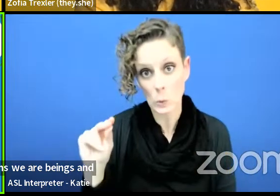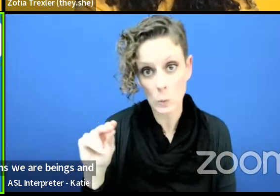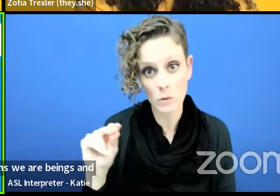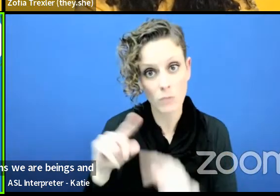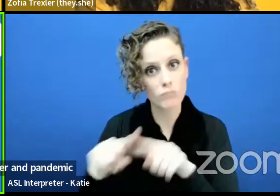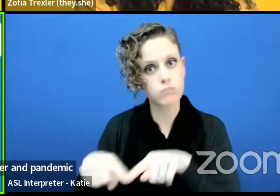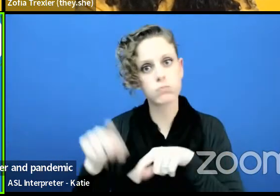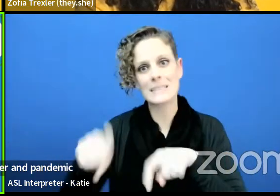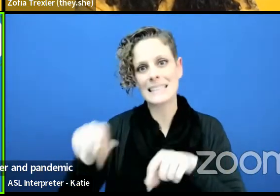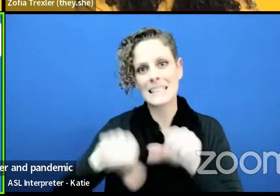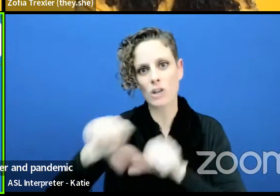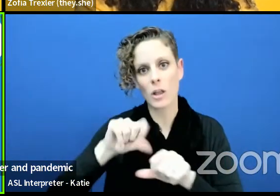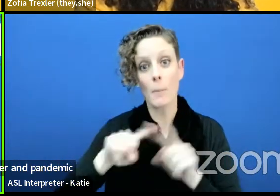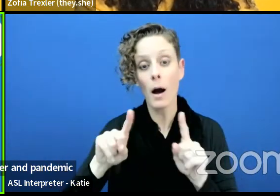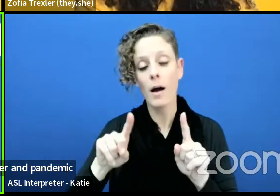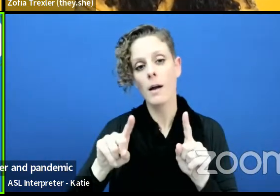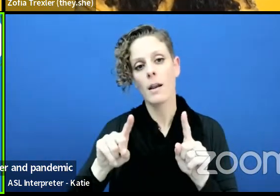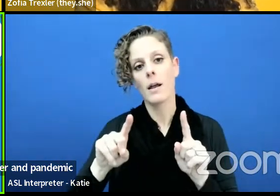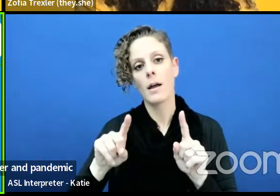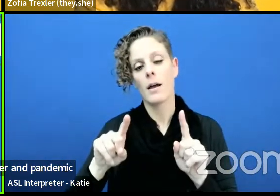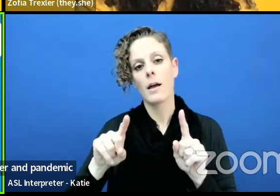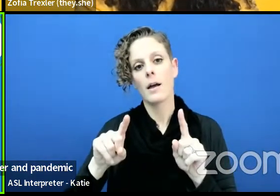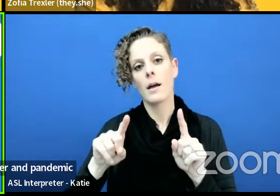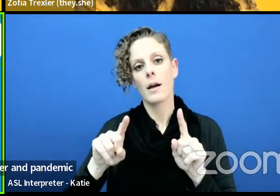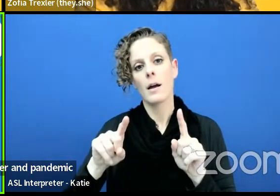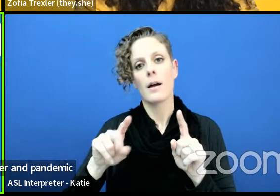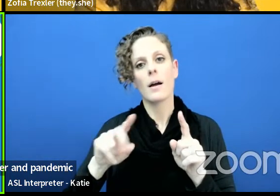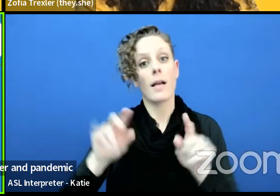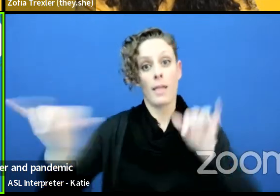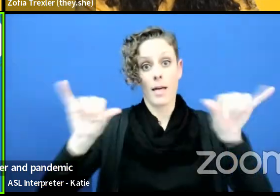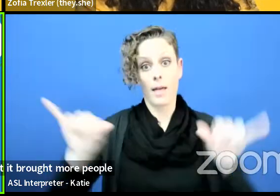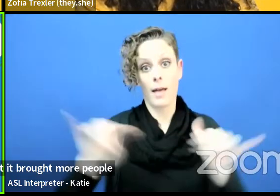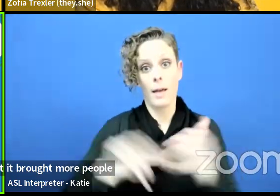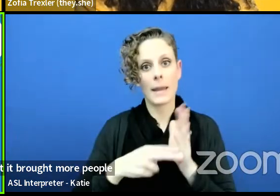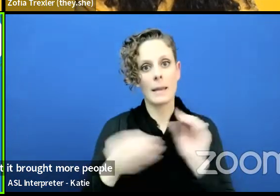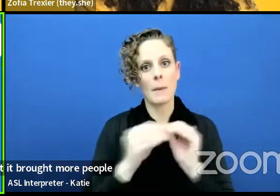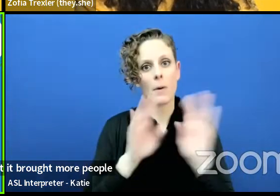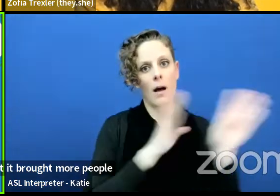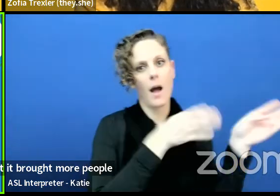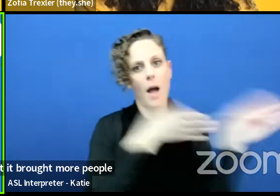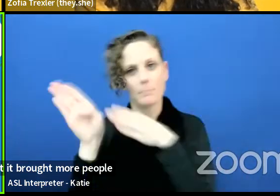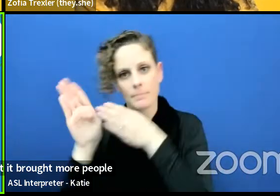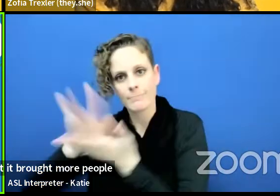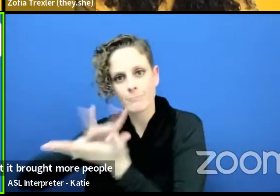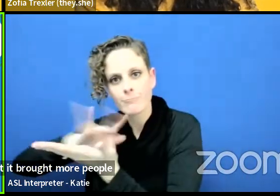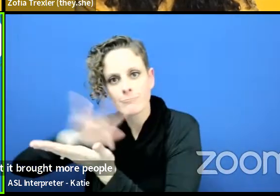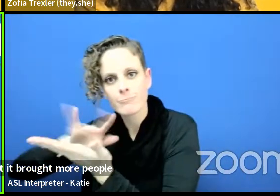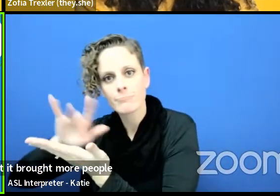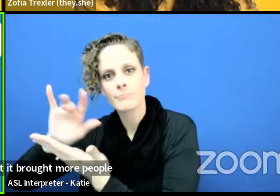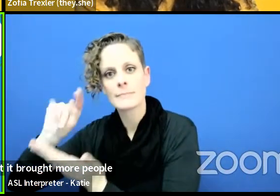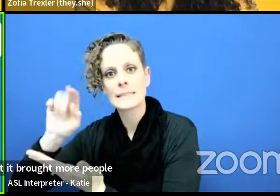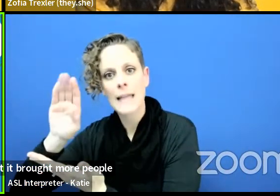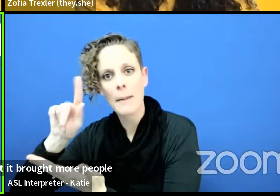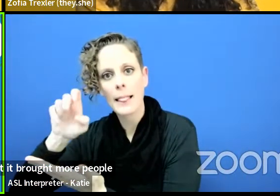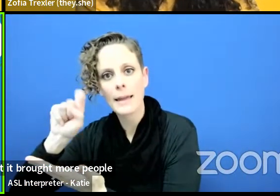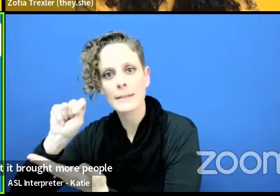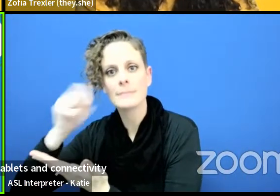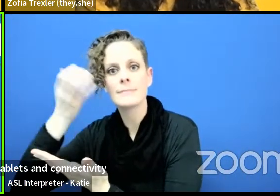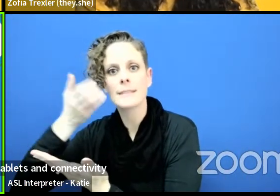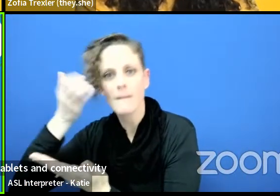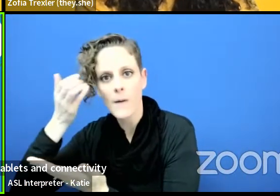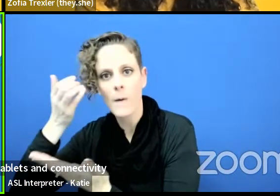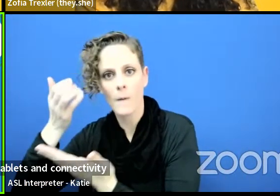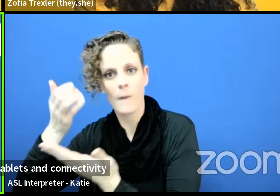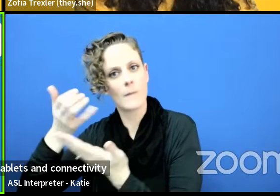but it brought more people closer to the tablets and the computer connectivity, which still keeps them